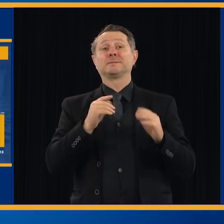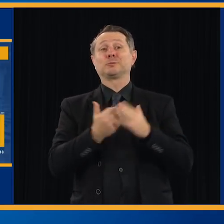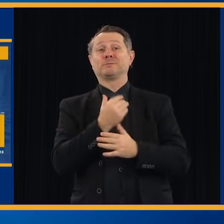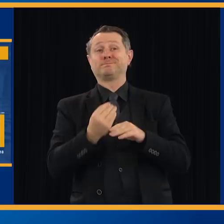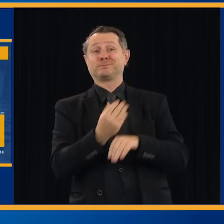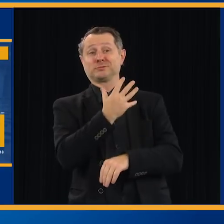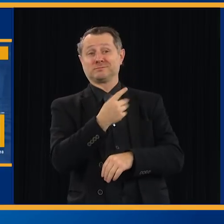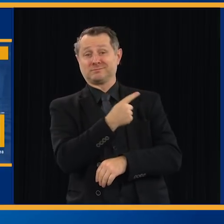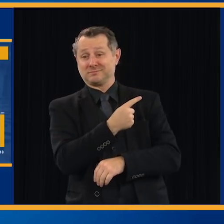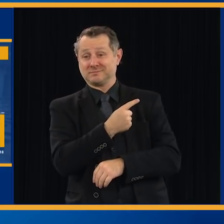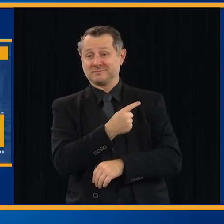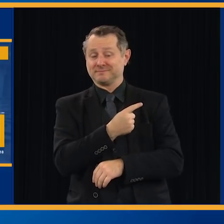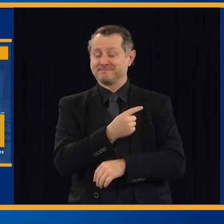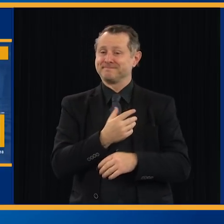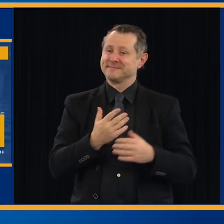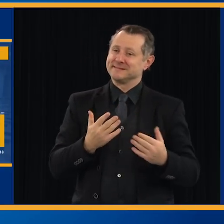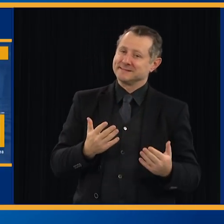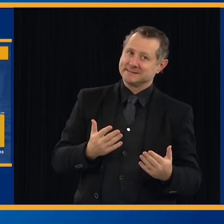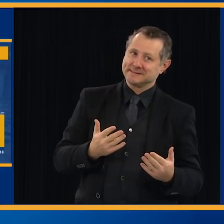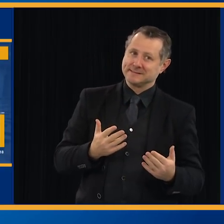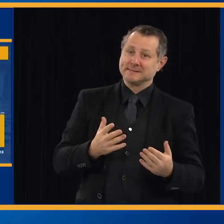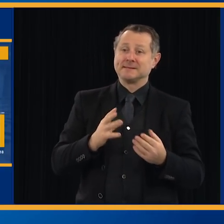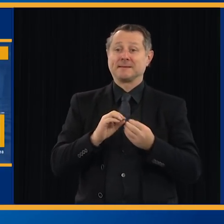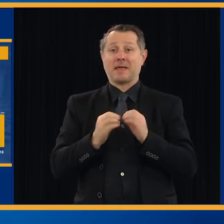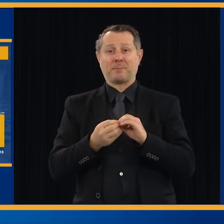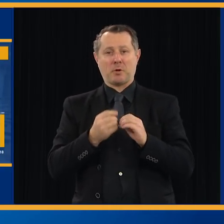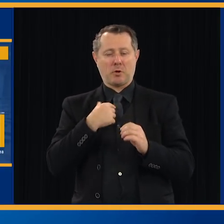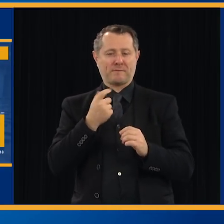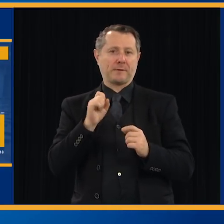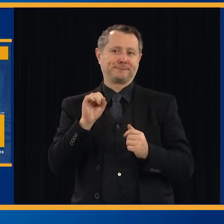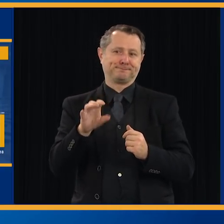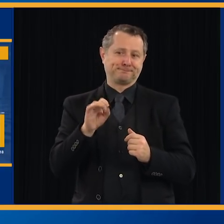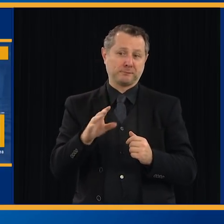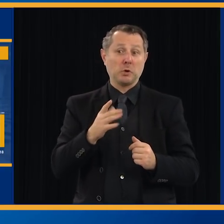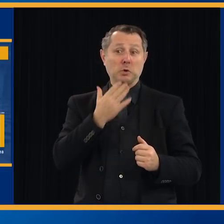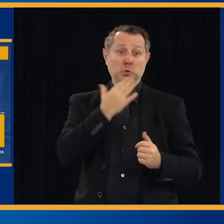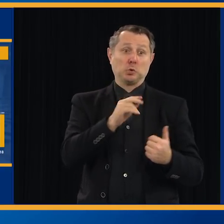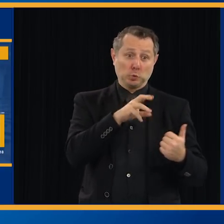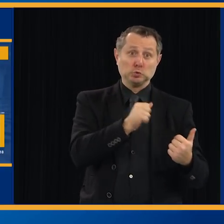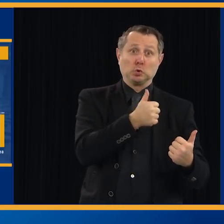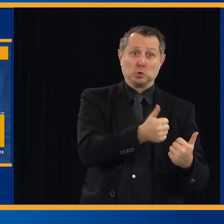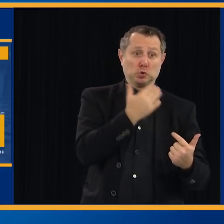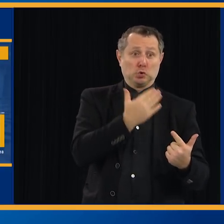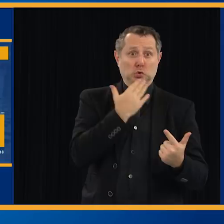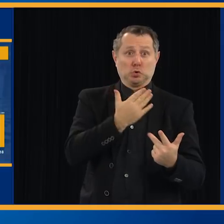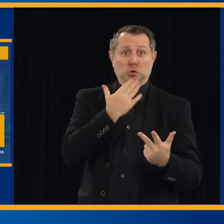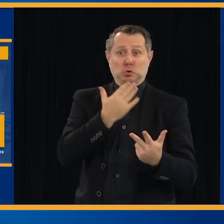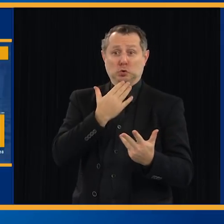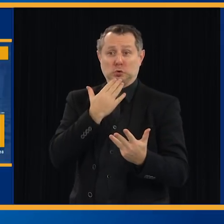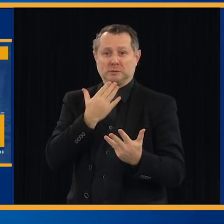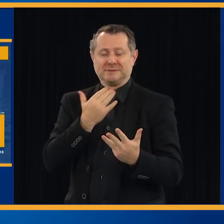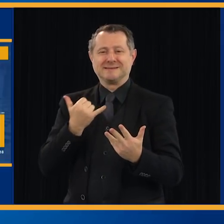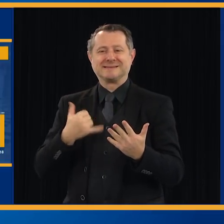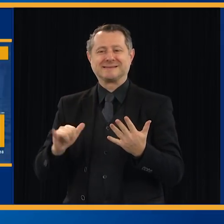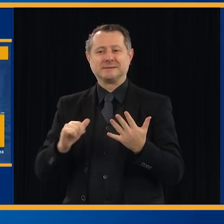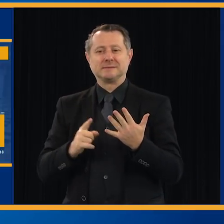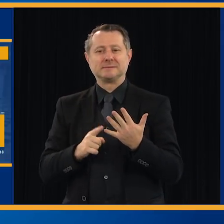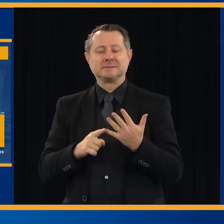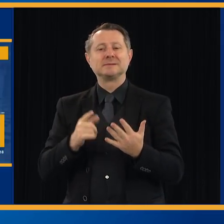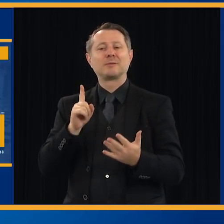reality check. With all the good news and the reductions, we still have 1,300